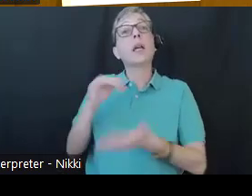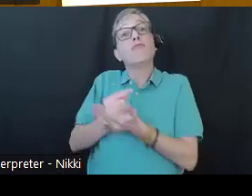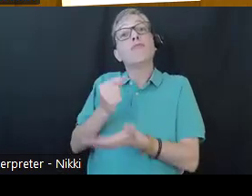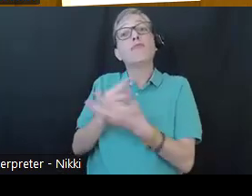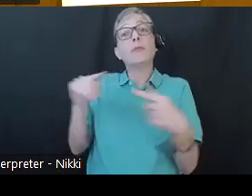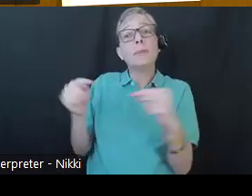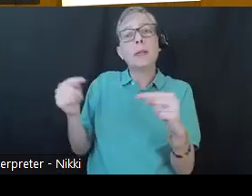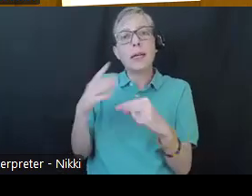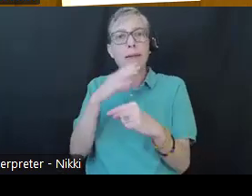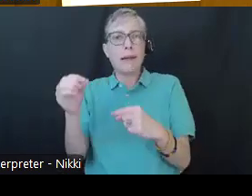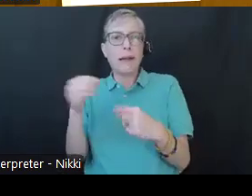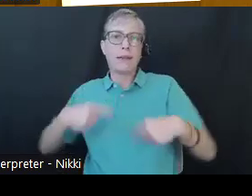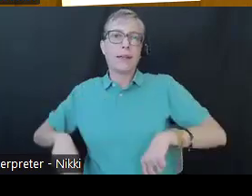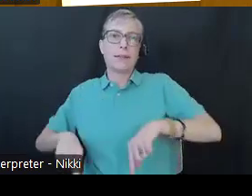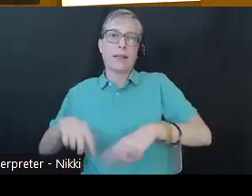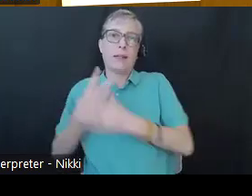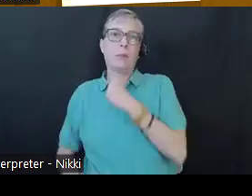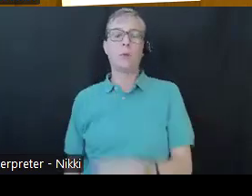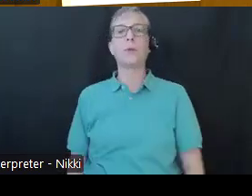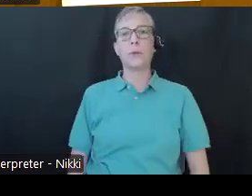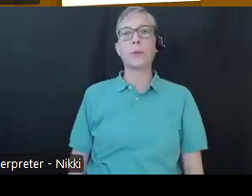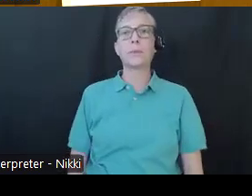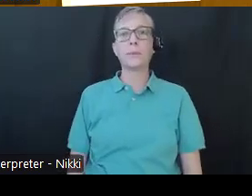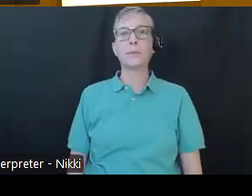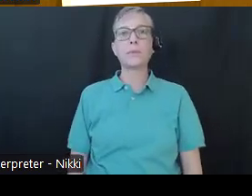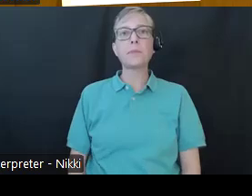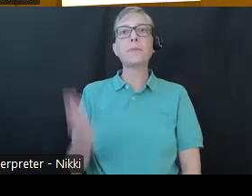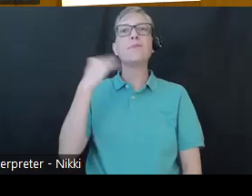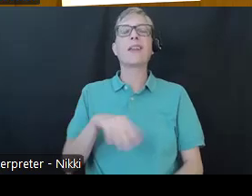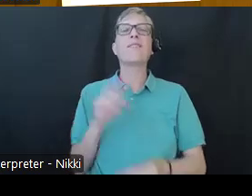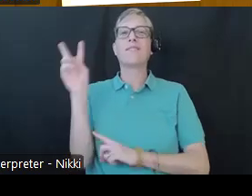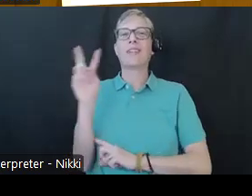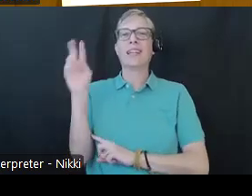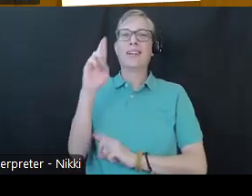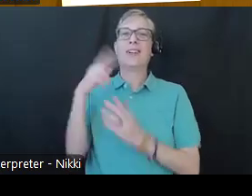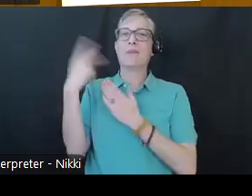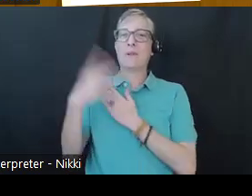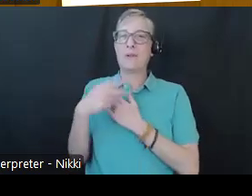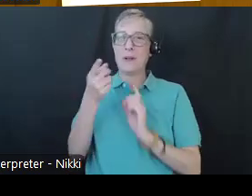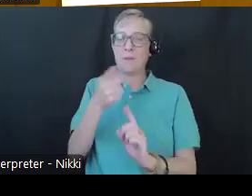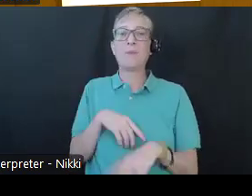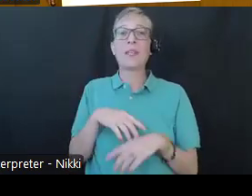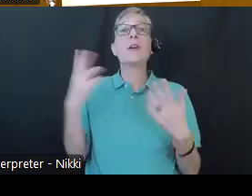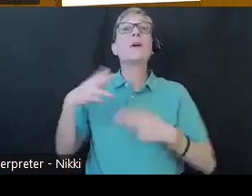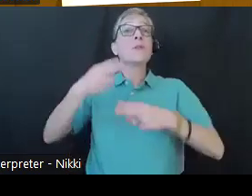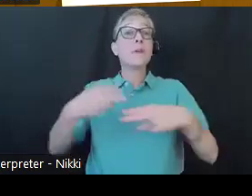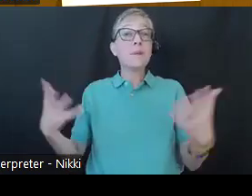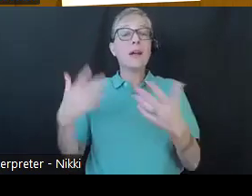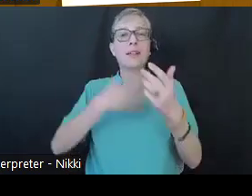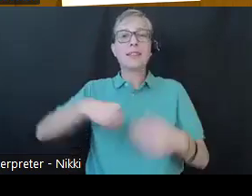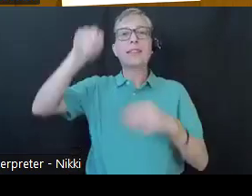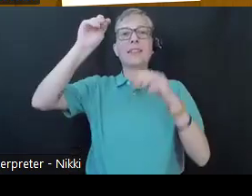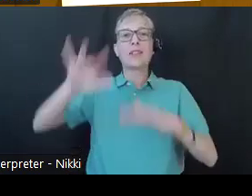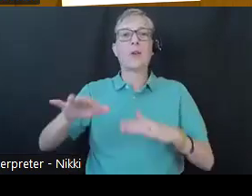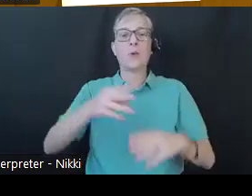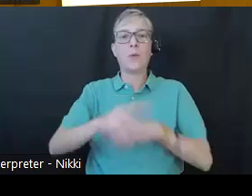is important. Okay, this is our virtual reality program. It was called Snow World, and when we